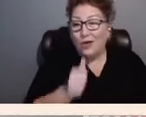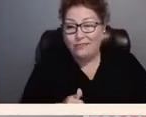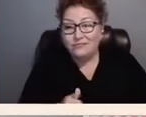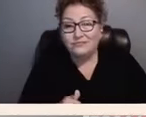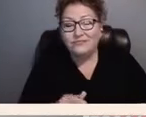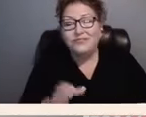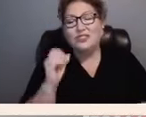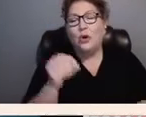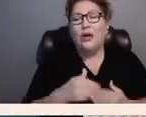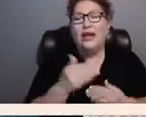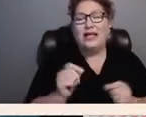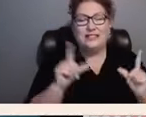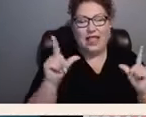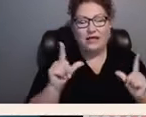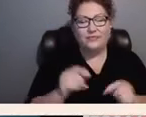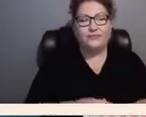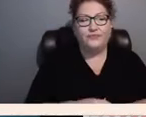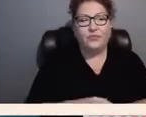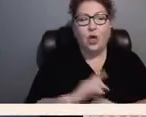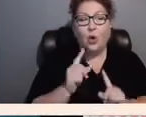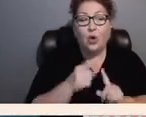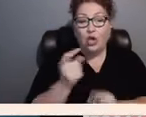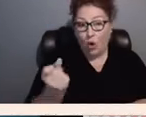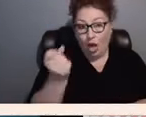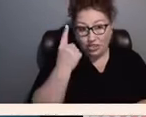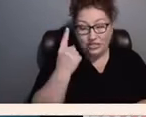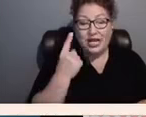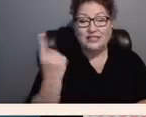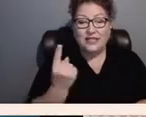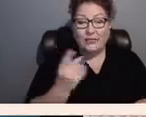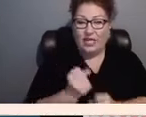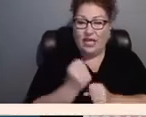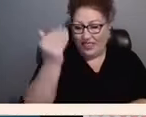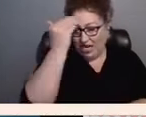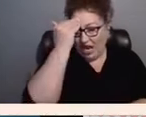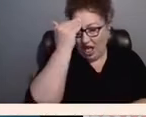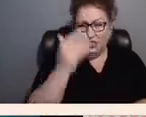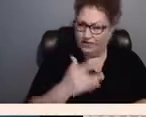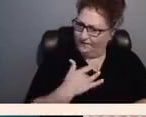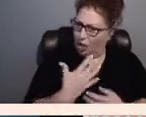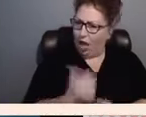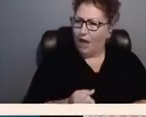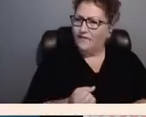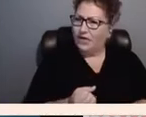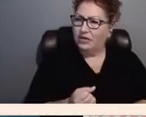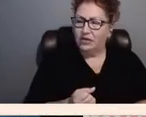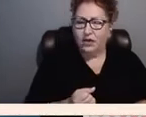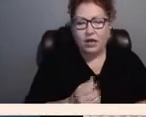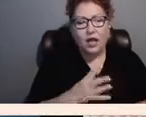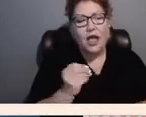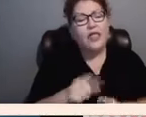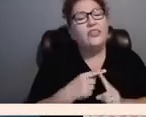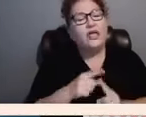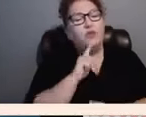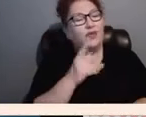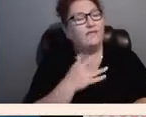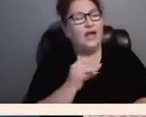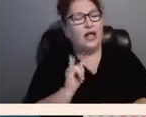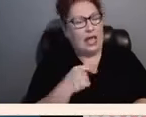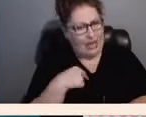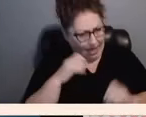feeling, when you understand something and you get the knowledge, you have confidence. And, then you really feel like you can do it.